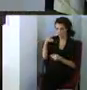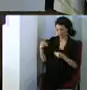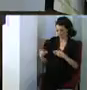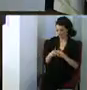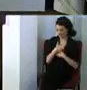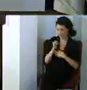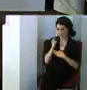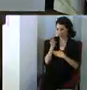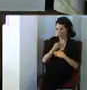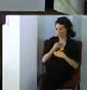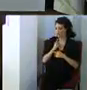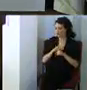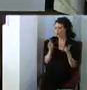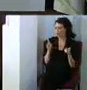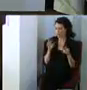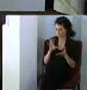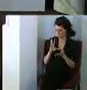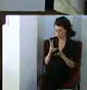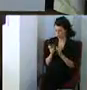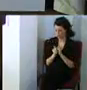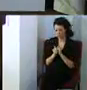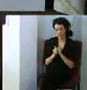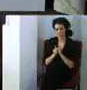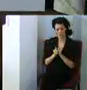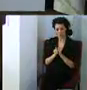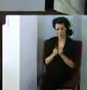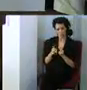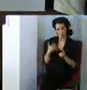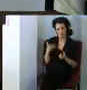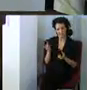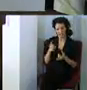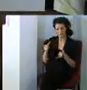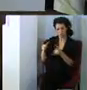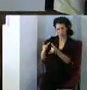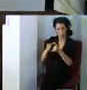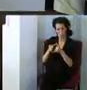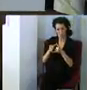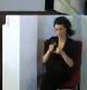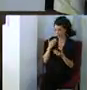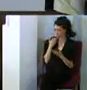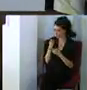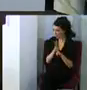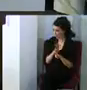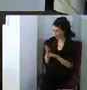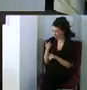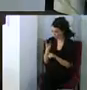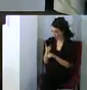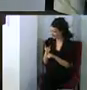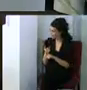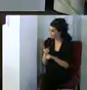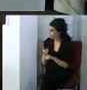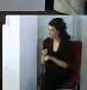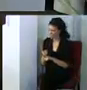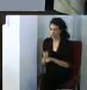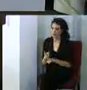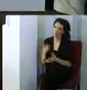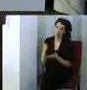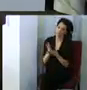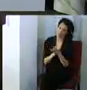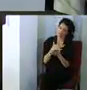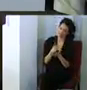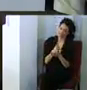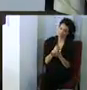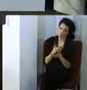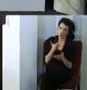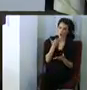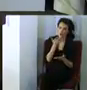make that transformation, it's only right that we should get some reward for that good behavior. Some of us like good reward for bad behavior, but reward for